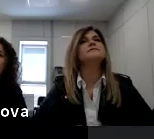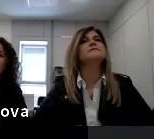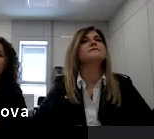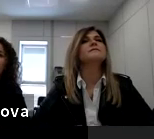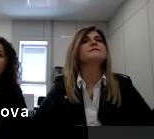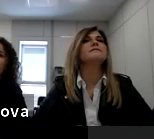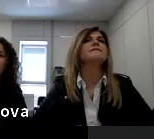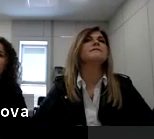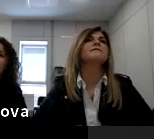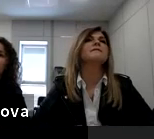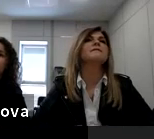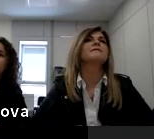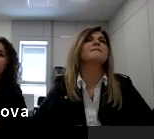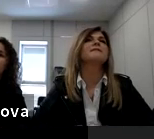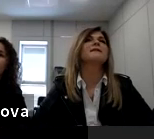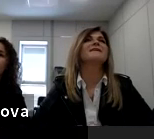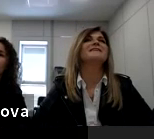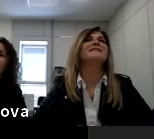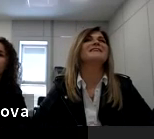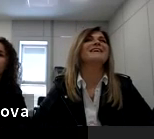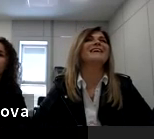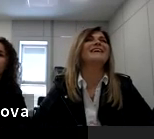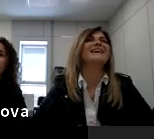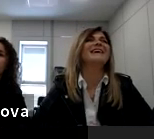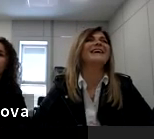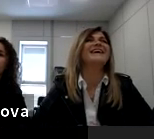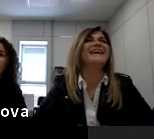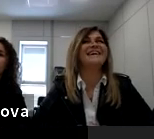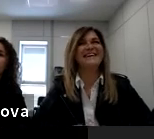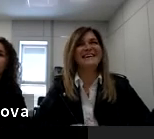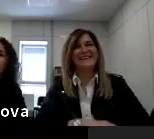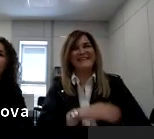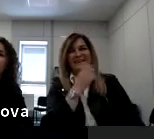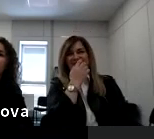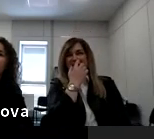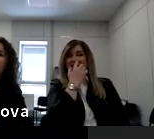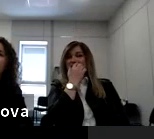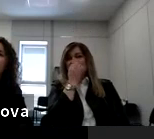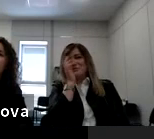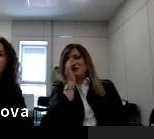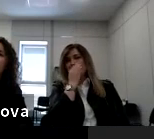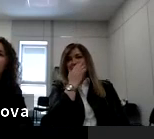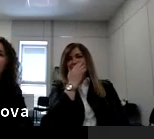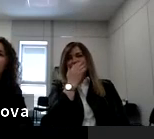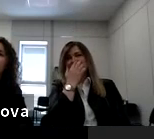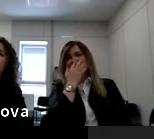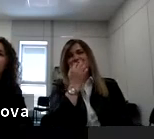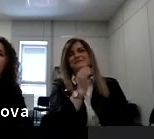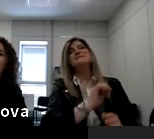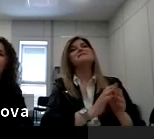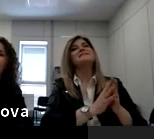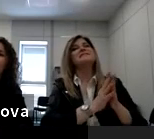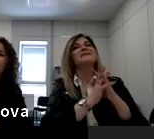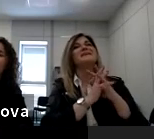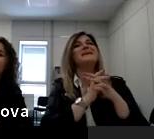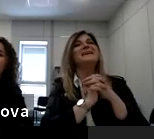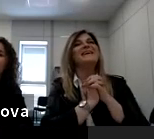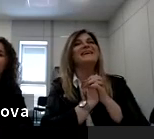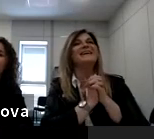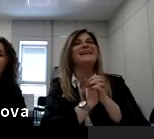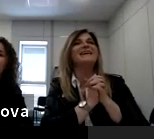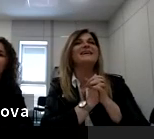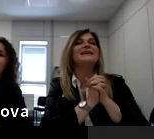Well, that's what I mean. It is the wall. It's not very. No, it's not okay, very good to draw.